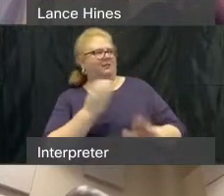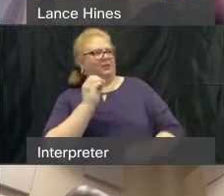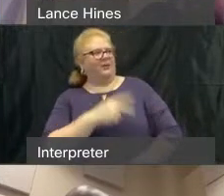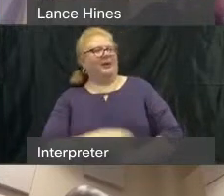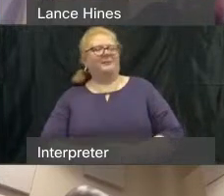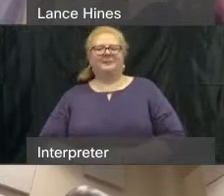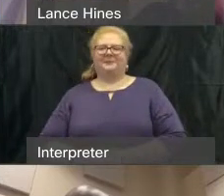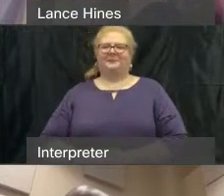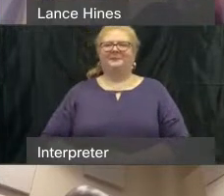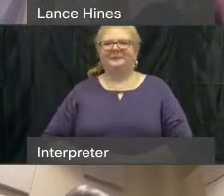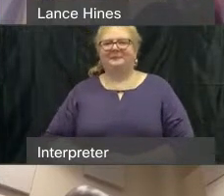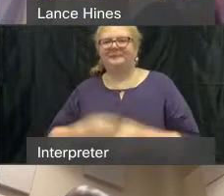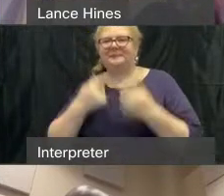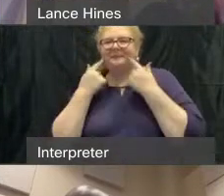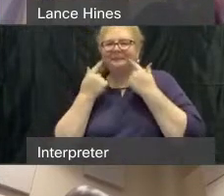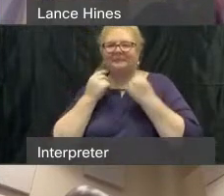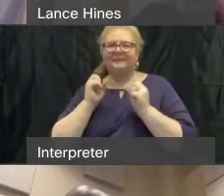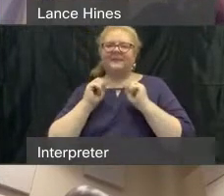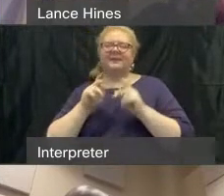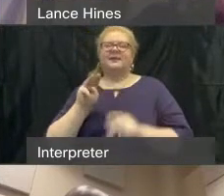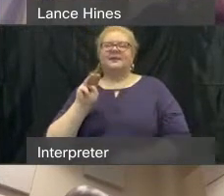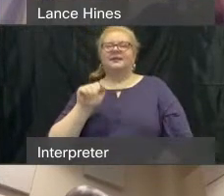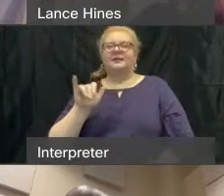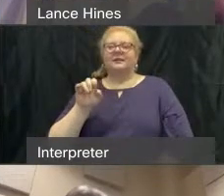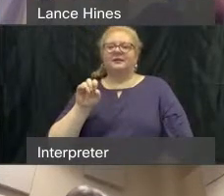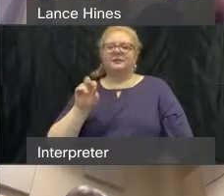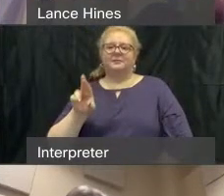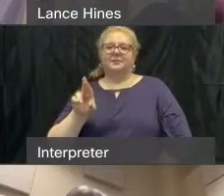Okay. Mayor, real briefly,